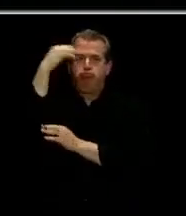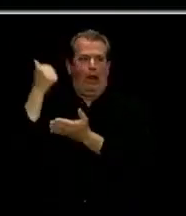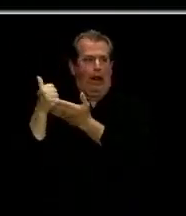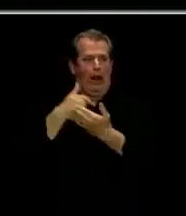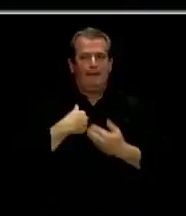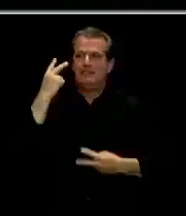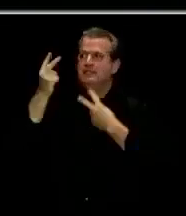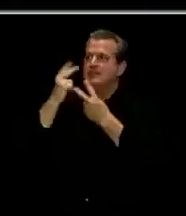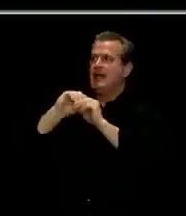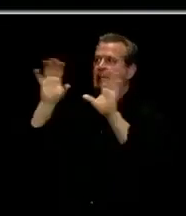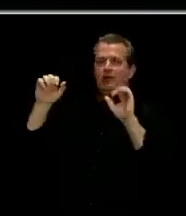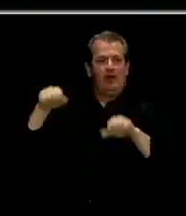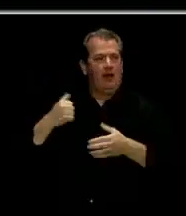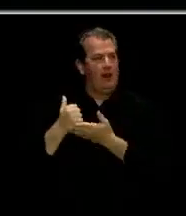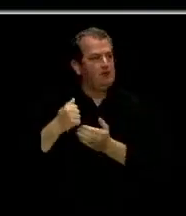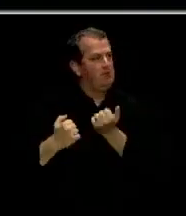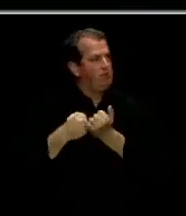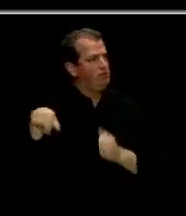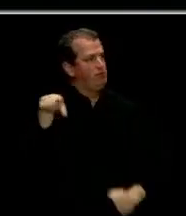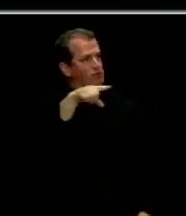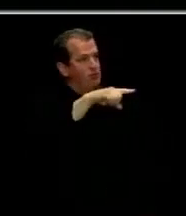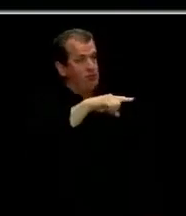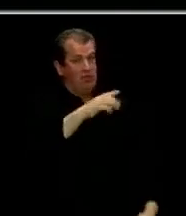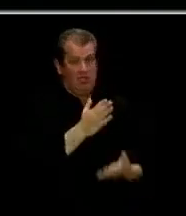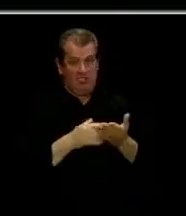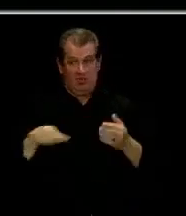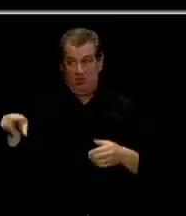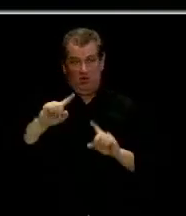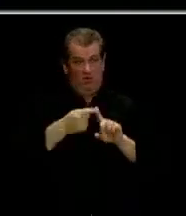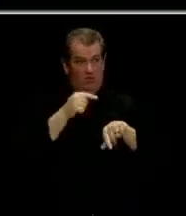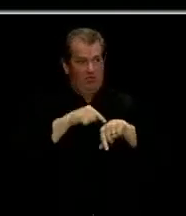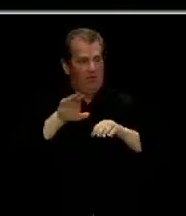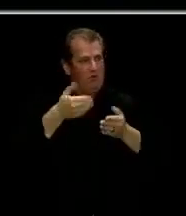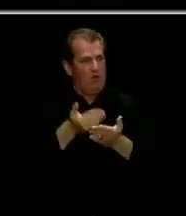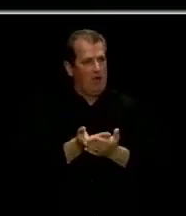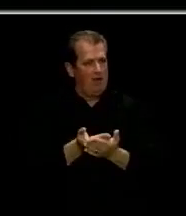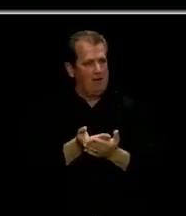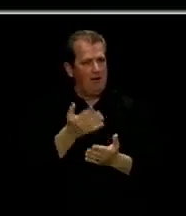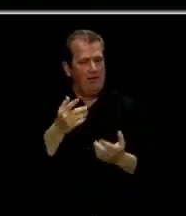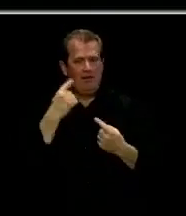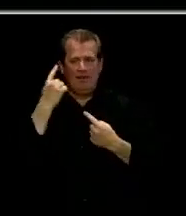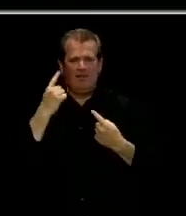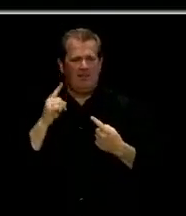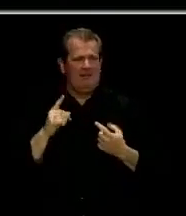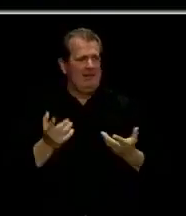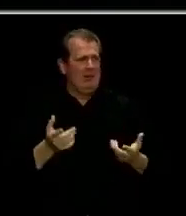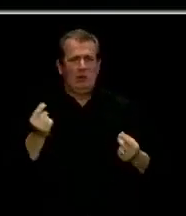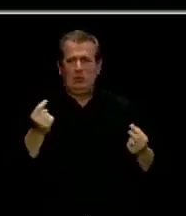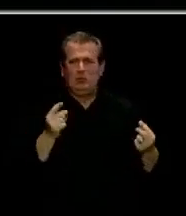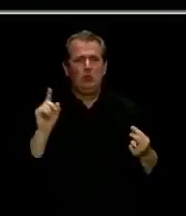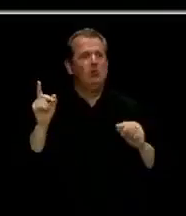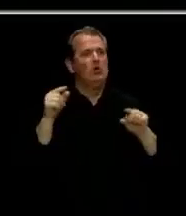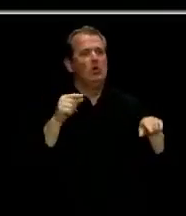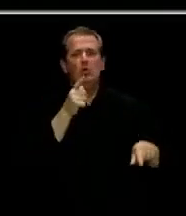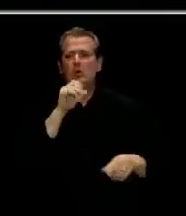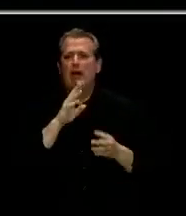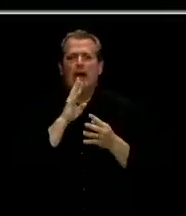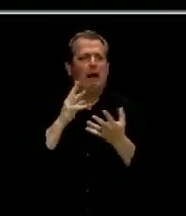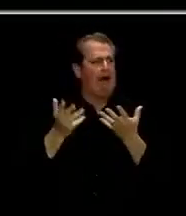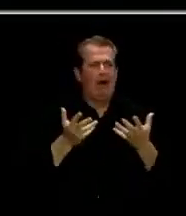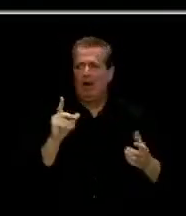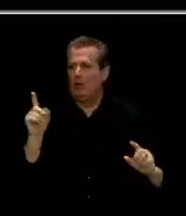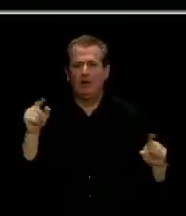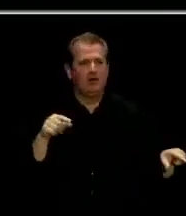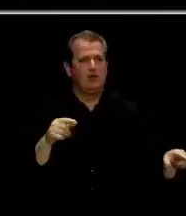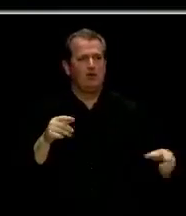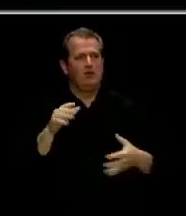And I imagine that some of the first-time people are here tonight just not knowing where to turn, not knowing who else to